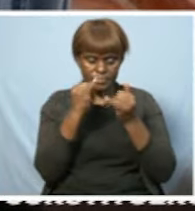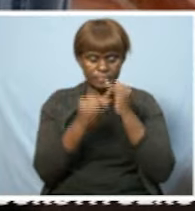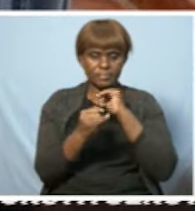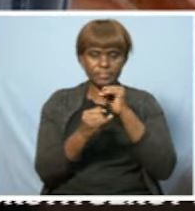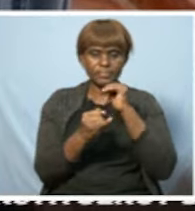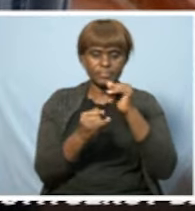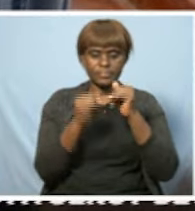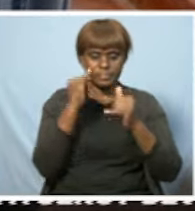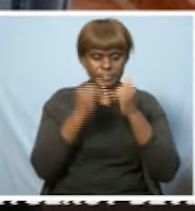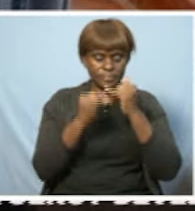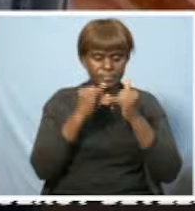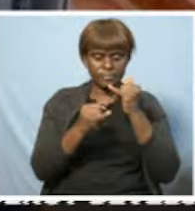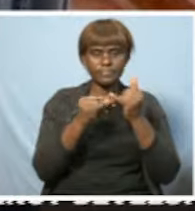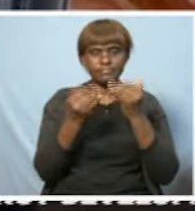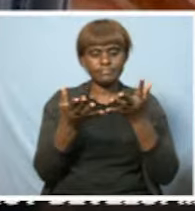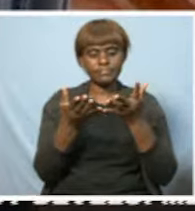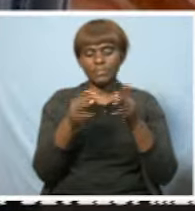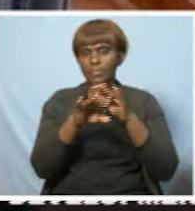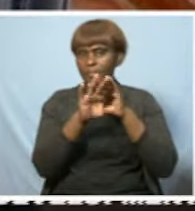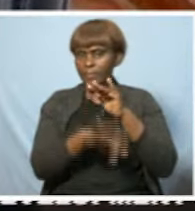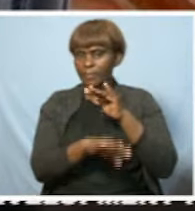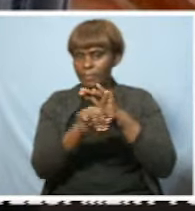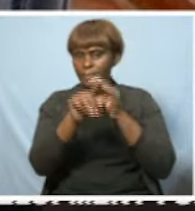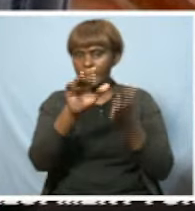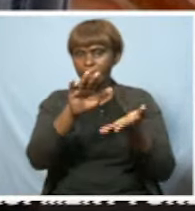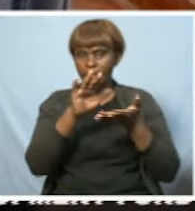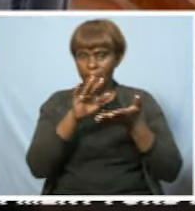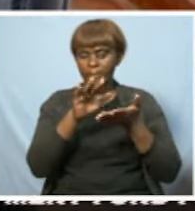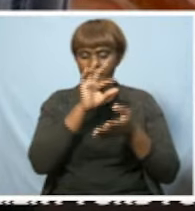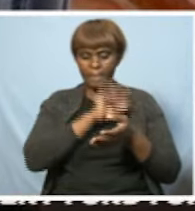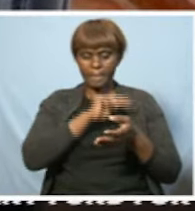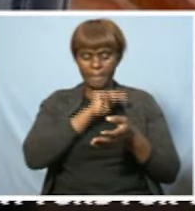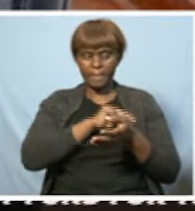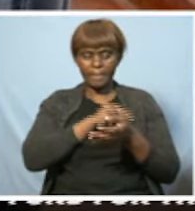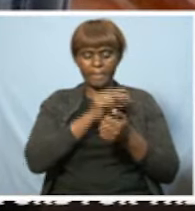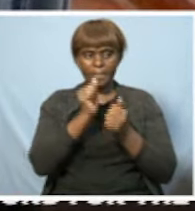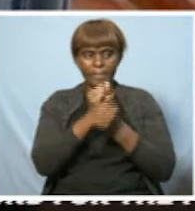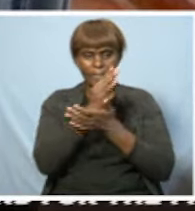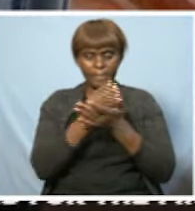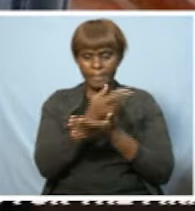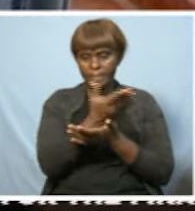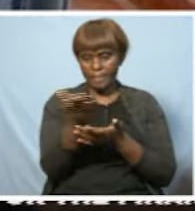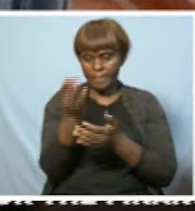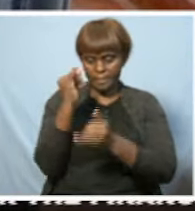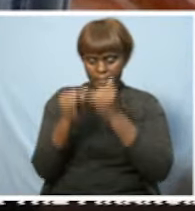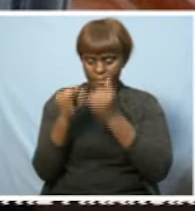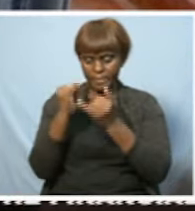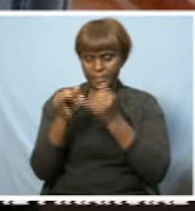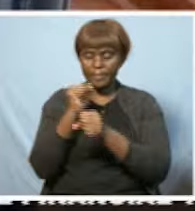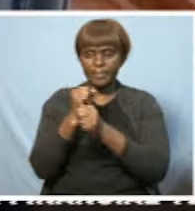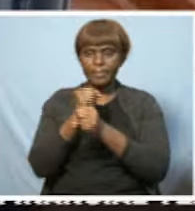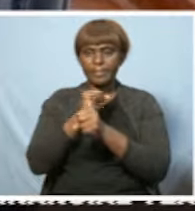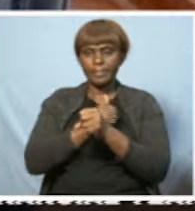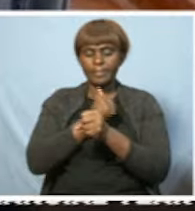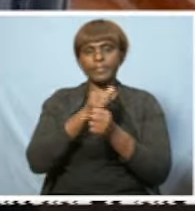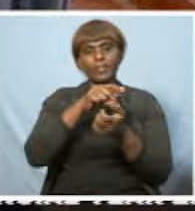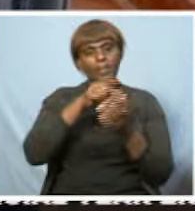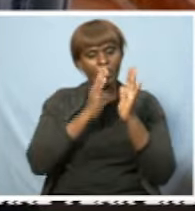yet settled obligations under retention, and some of them for completed works we are yet to pay.